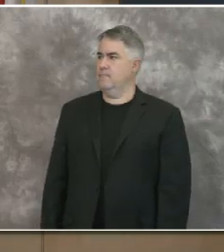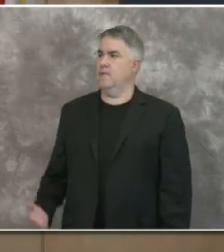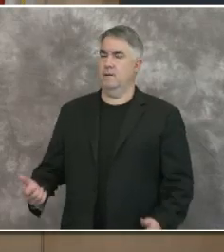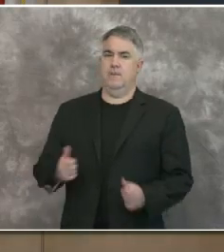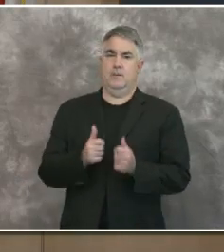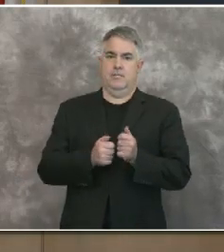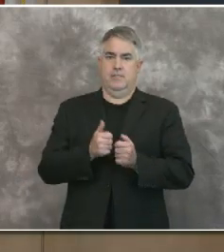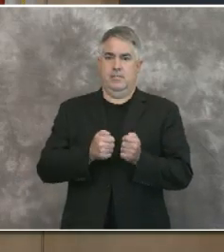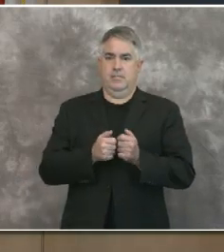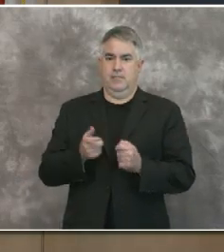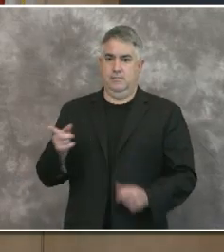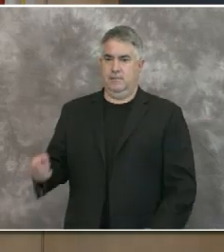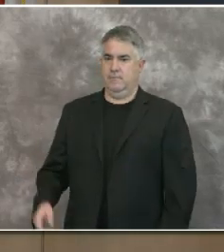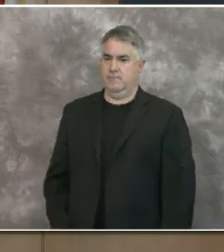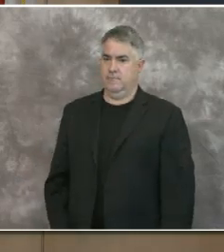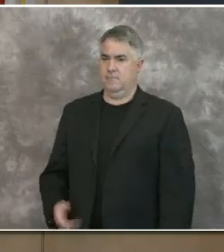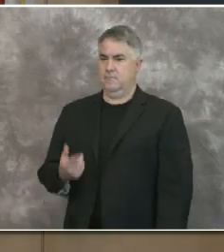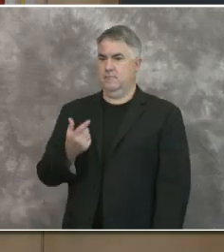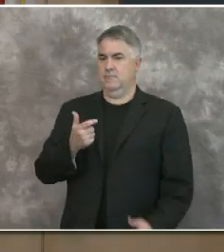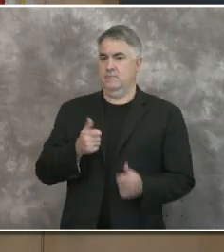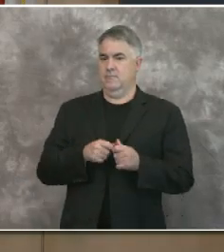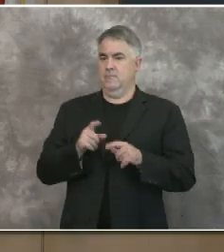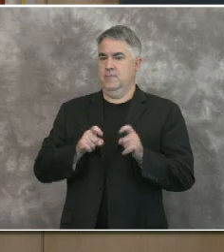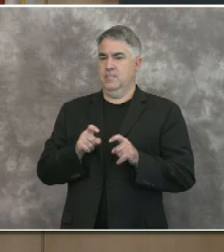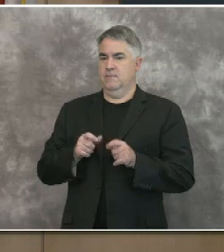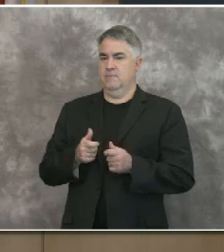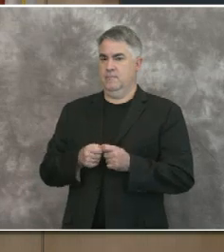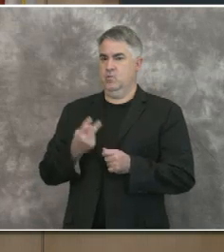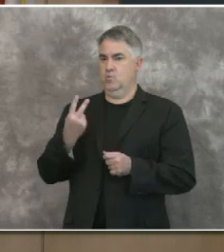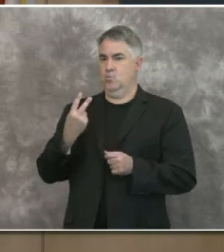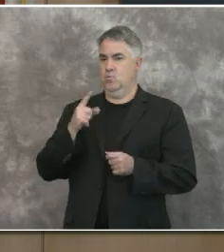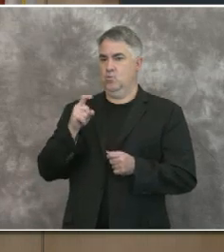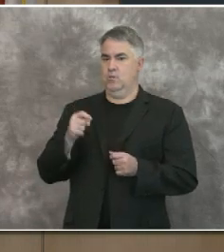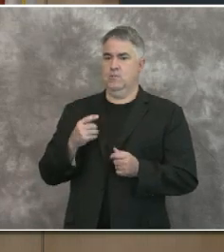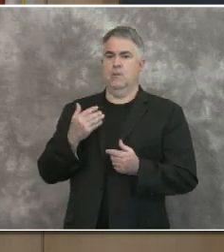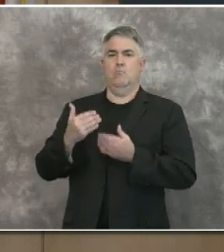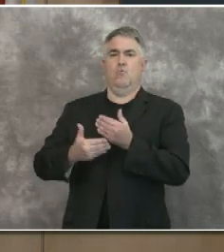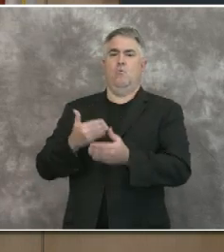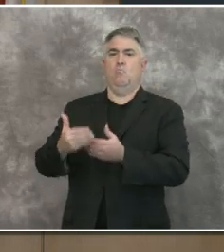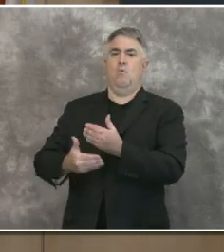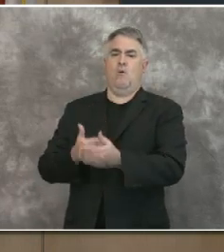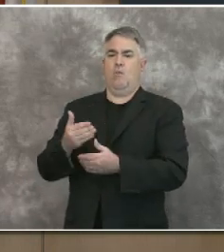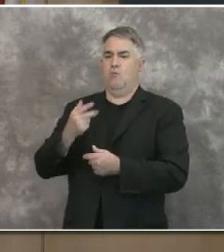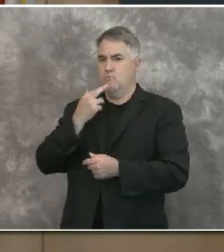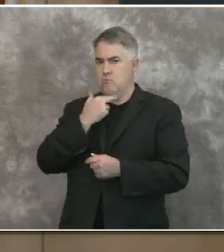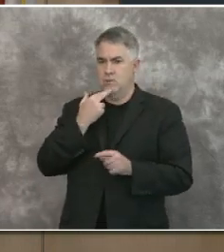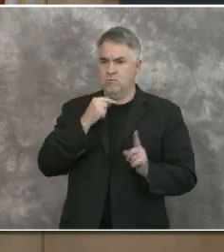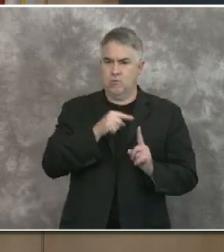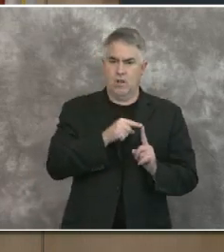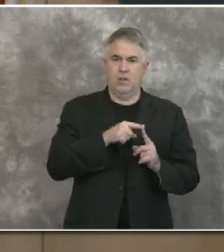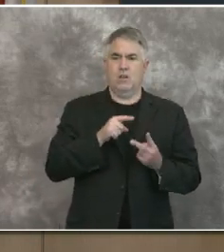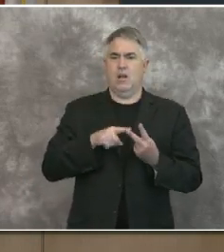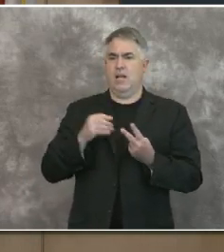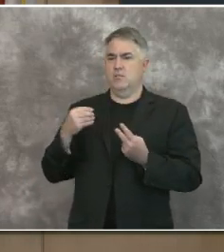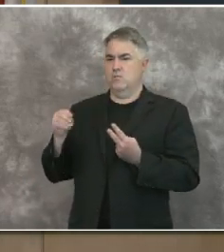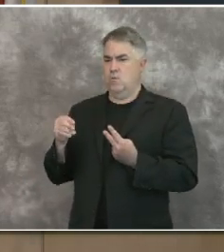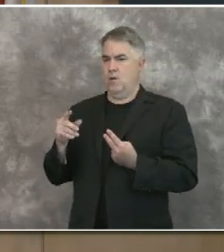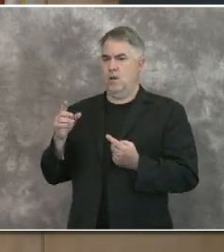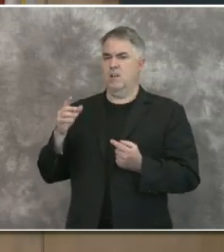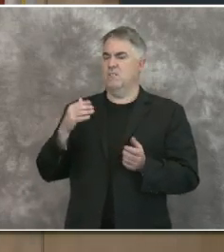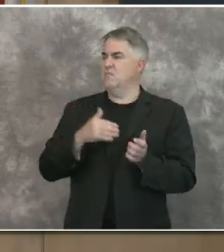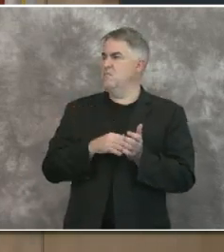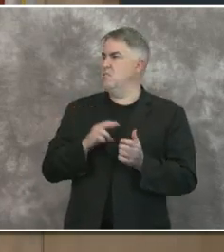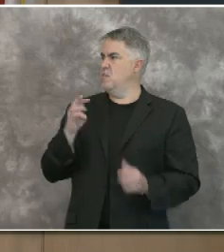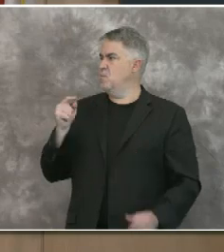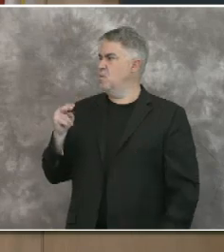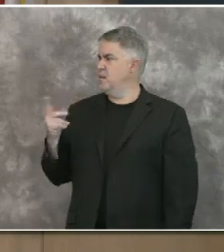These next two questions deal with some of the protocols for restaurants and for retail stores, and Dr. Wooten will respond to both of those. Yes, this